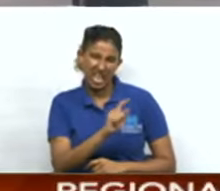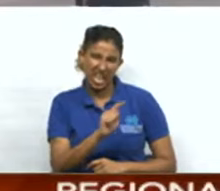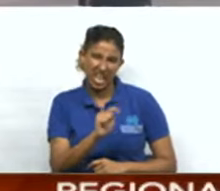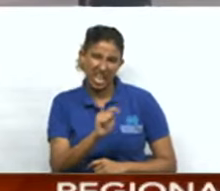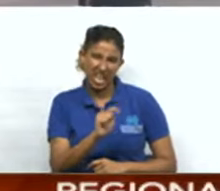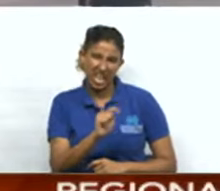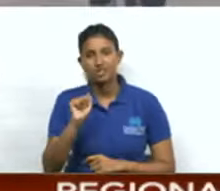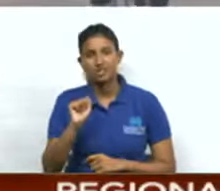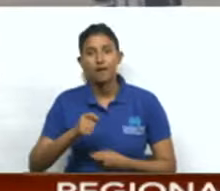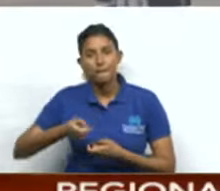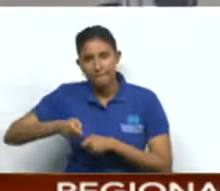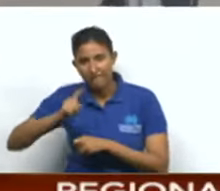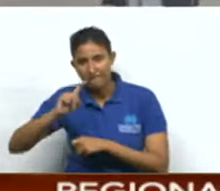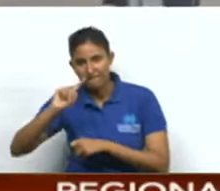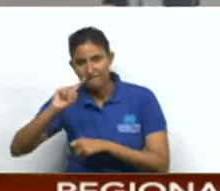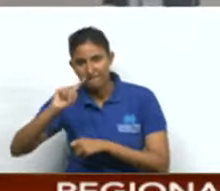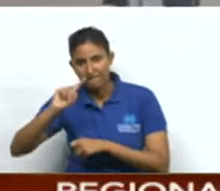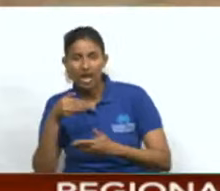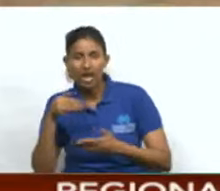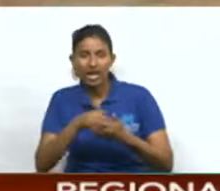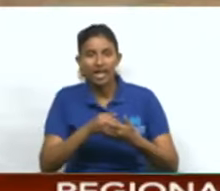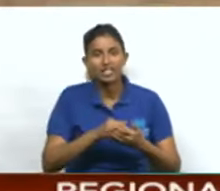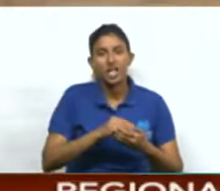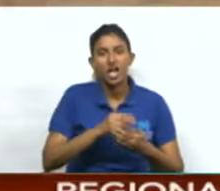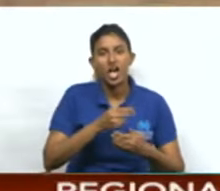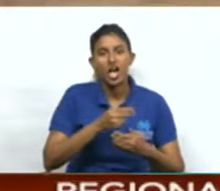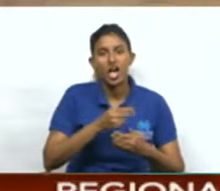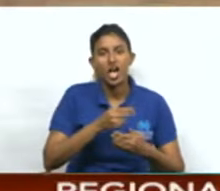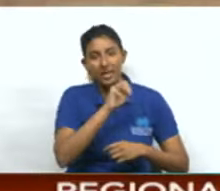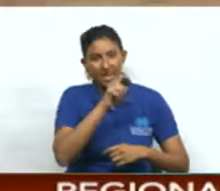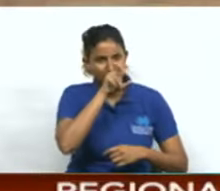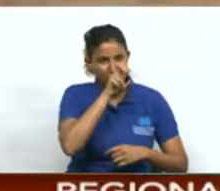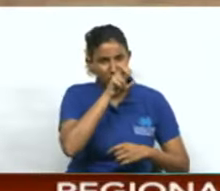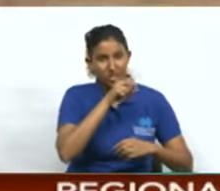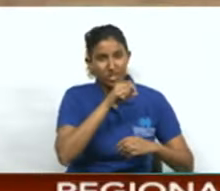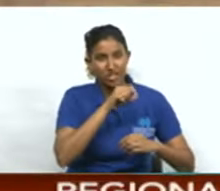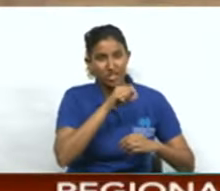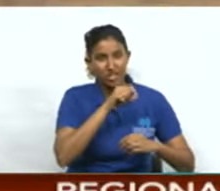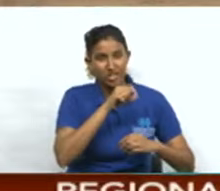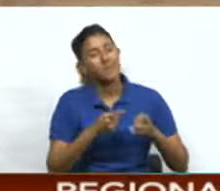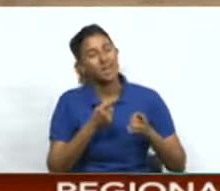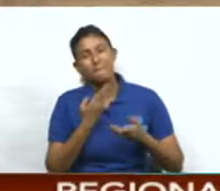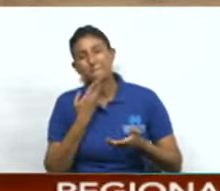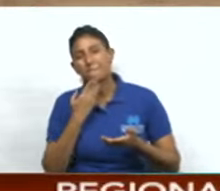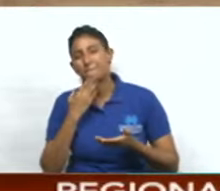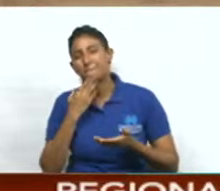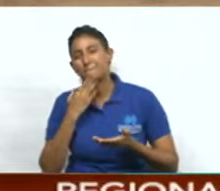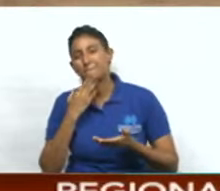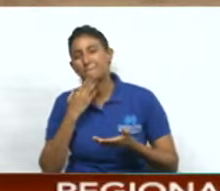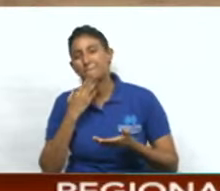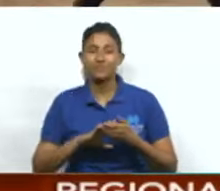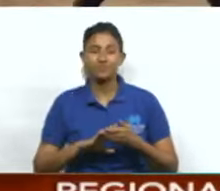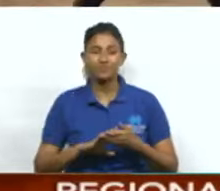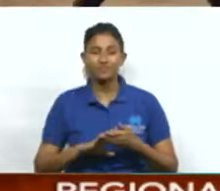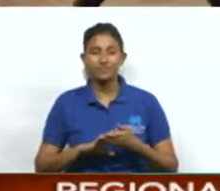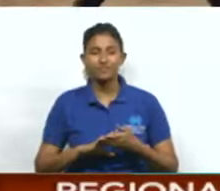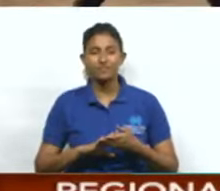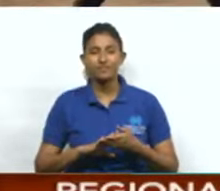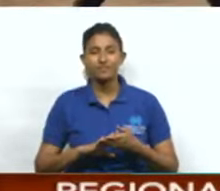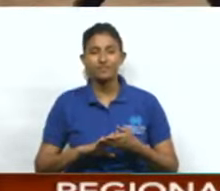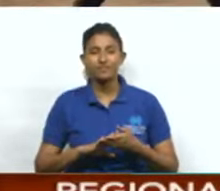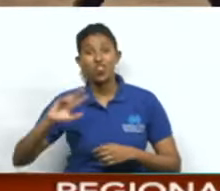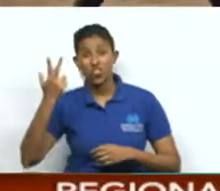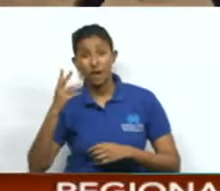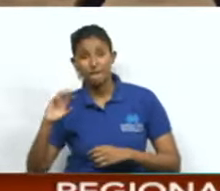but sometimes bravado is simply bad. And that is out. Third ball of the innings, Kimani Melias for no score, and